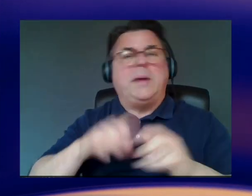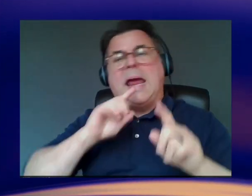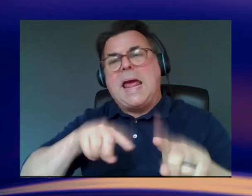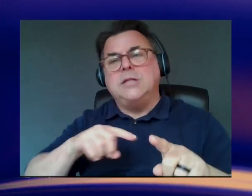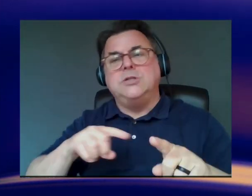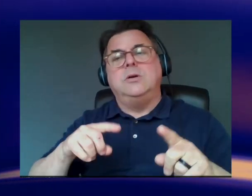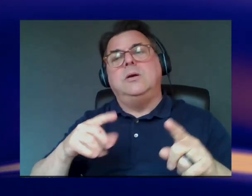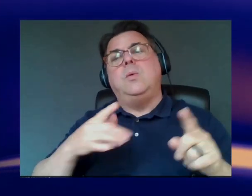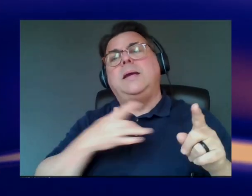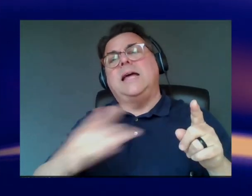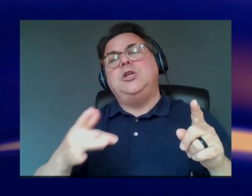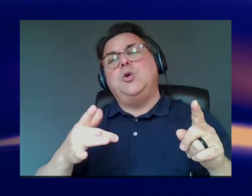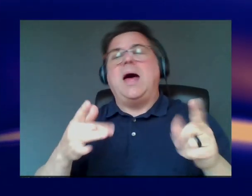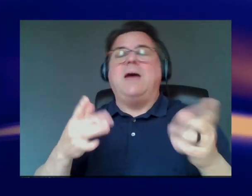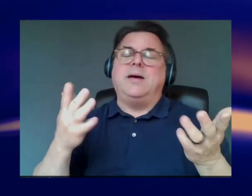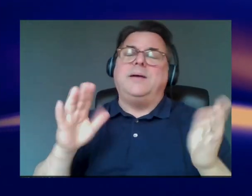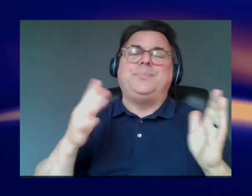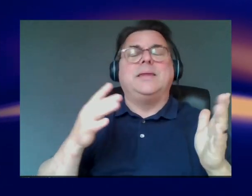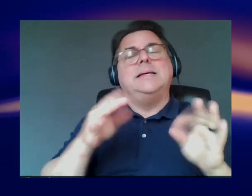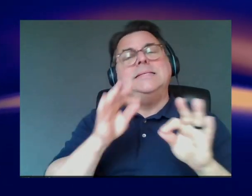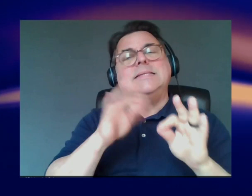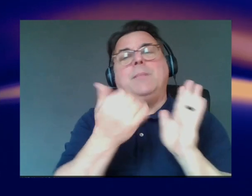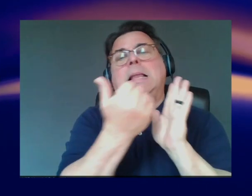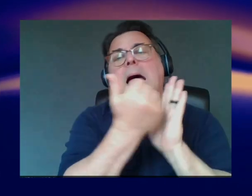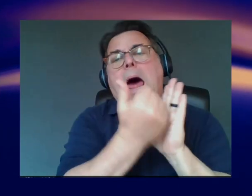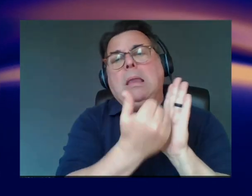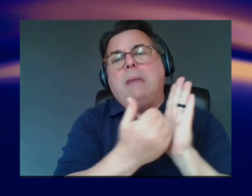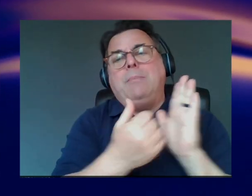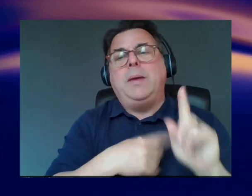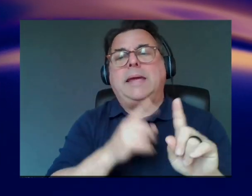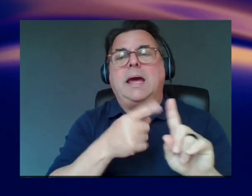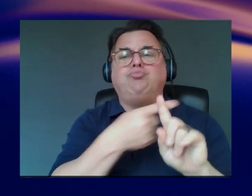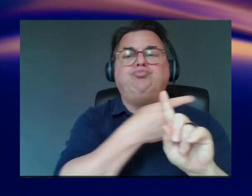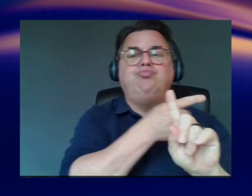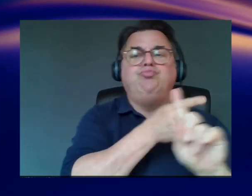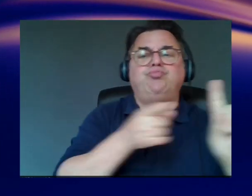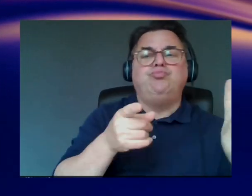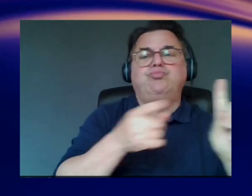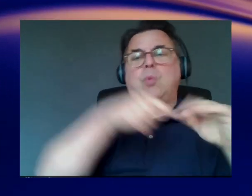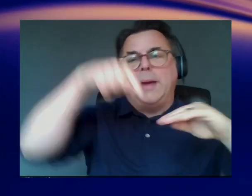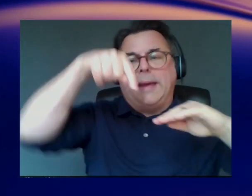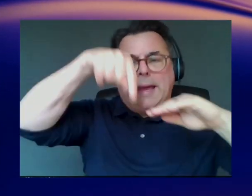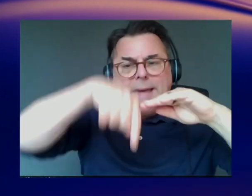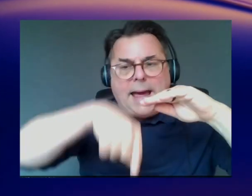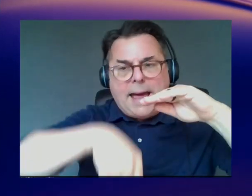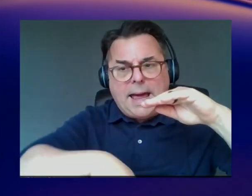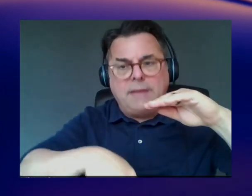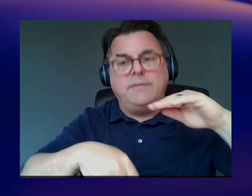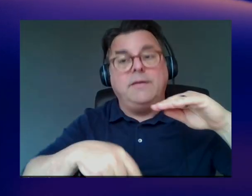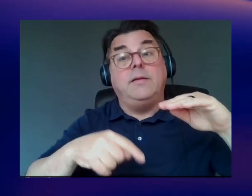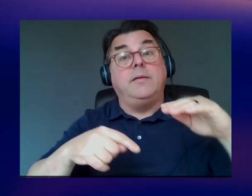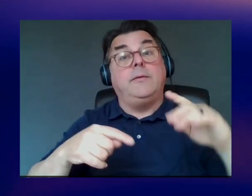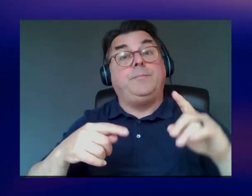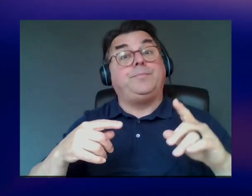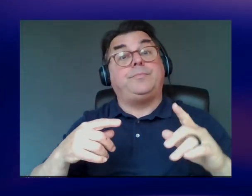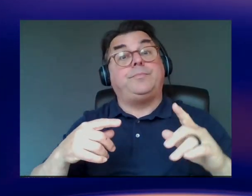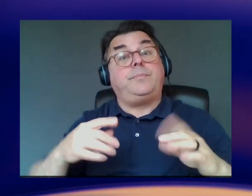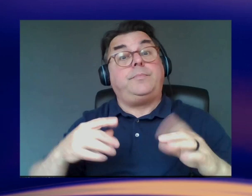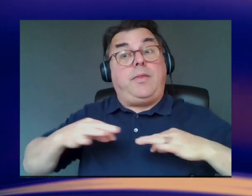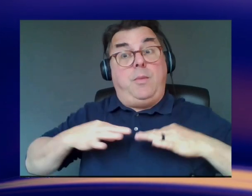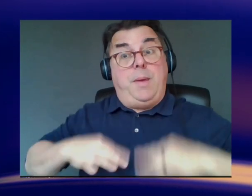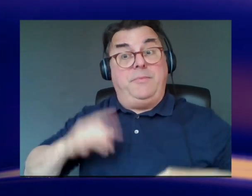Are you flexible enough to switch over to, hey, we really had more questions about EC2, then VPC. Like, let's Yeah, go in